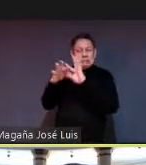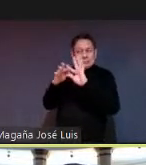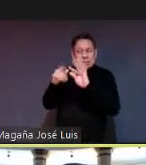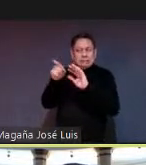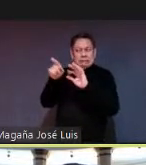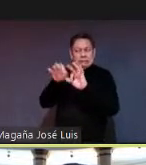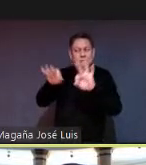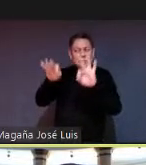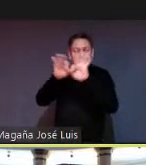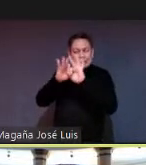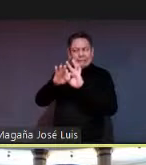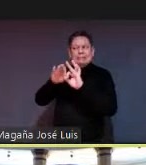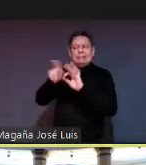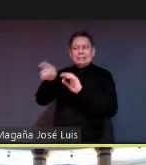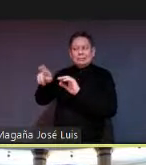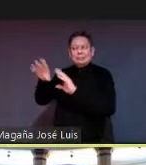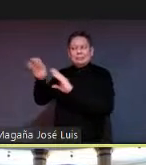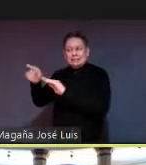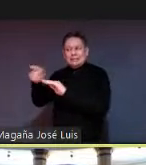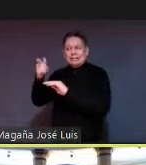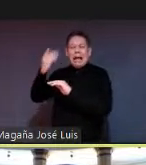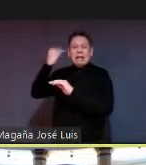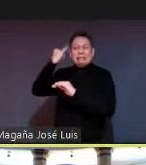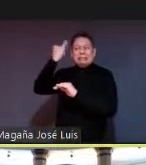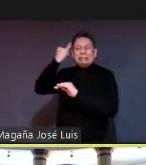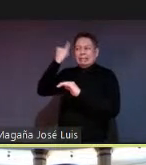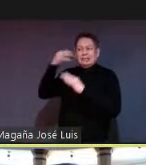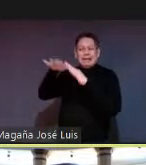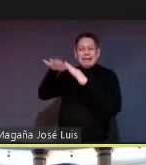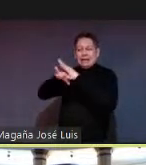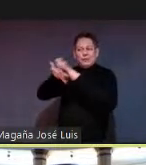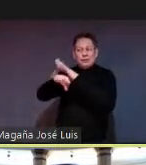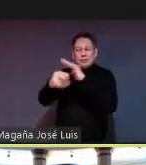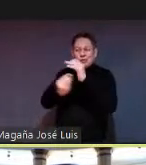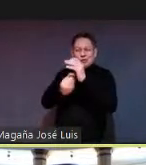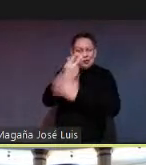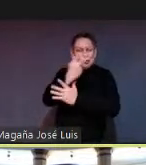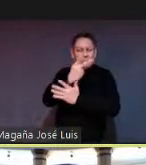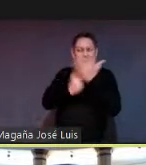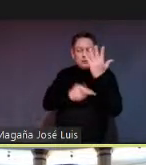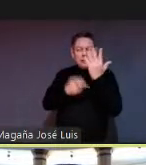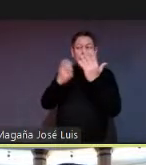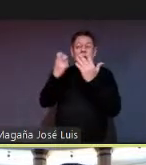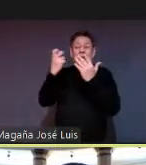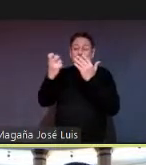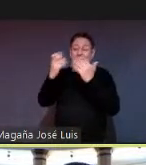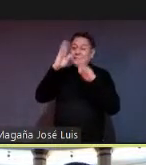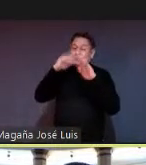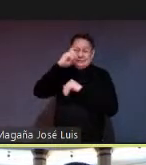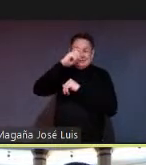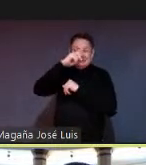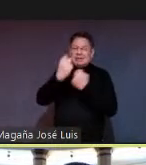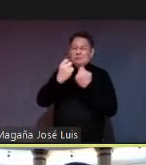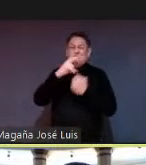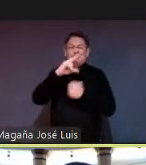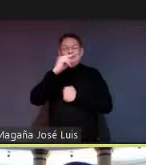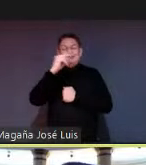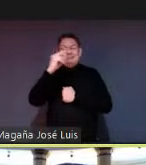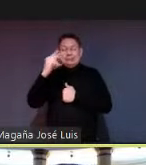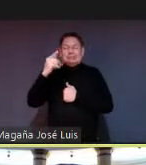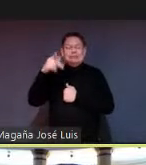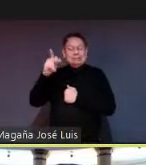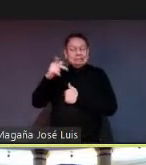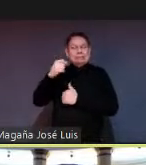right now. We need to convince most of all the teachers so that they can accept all of these changes,